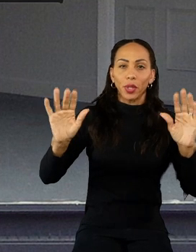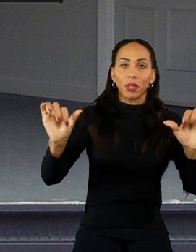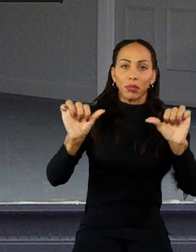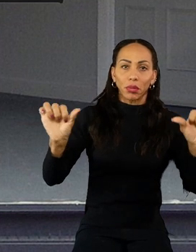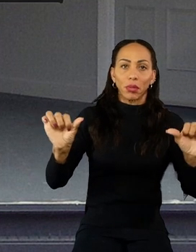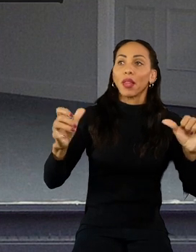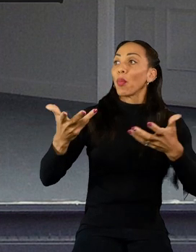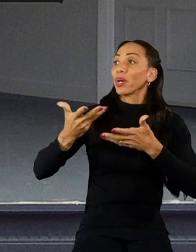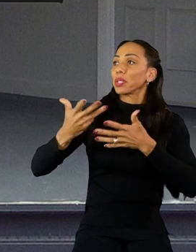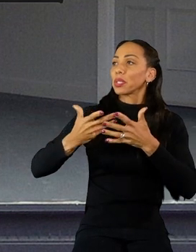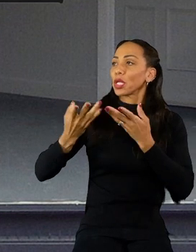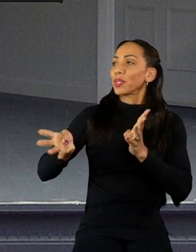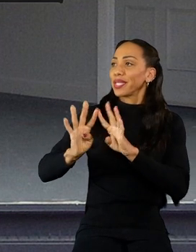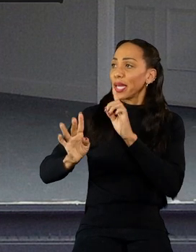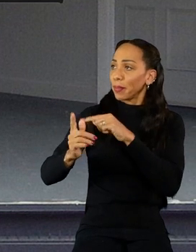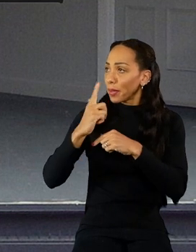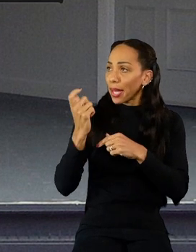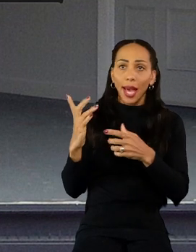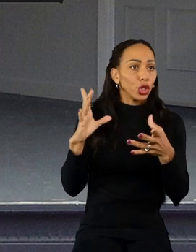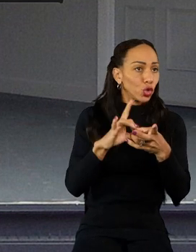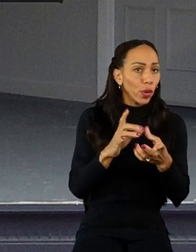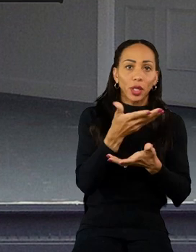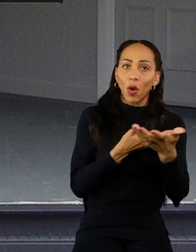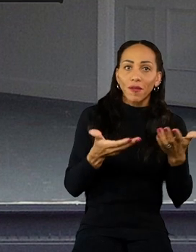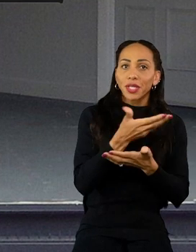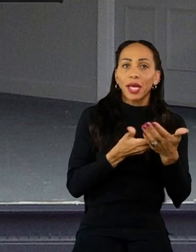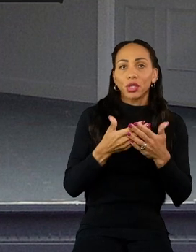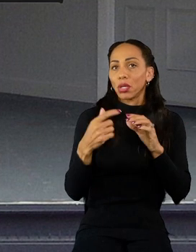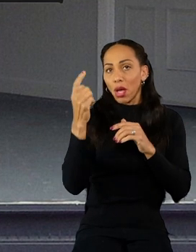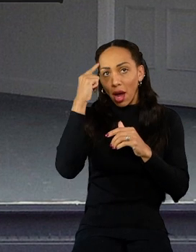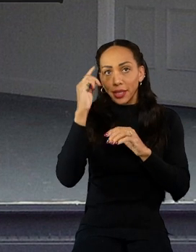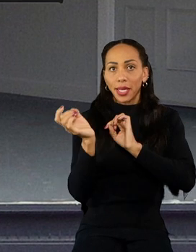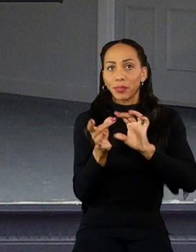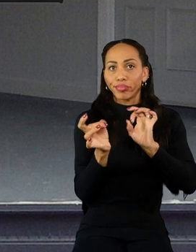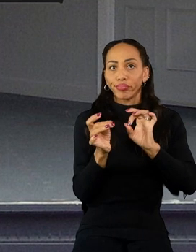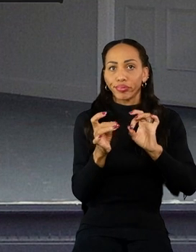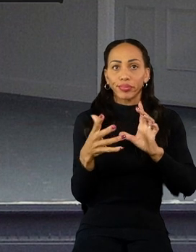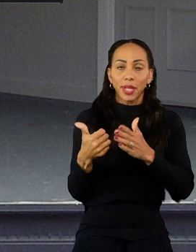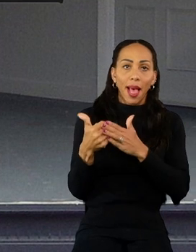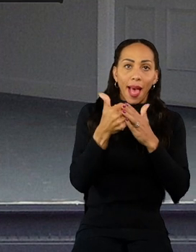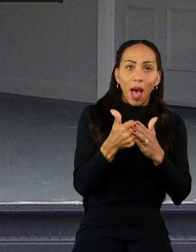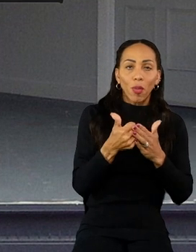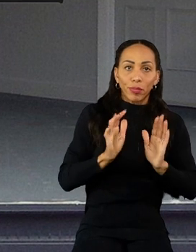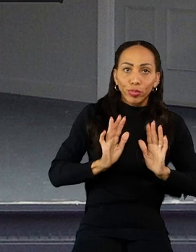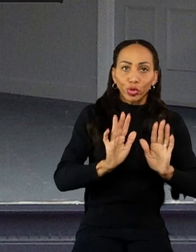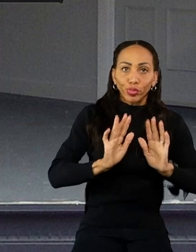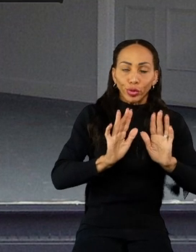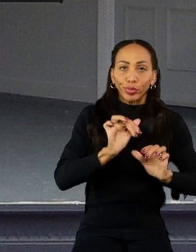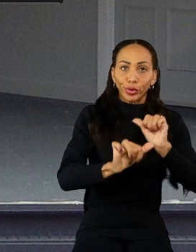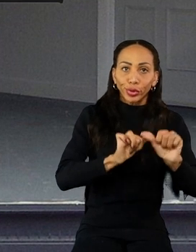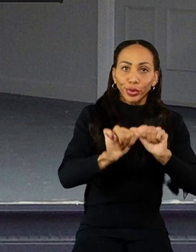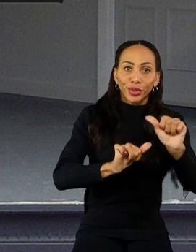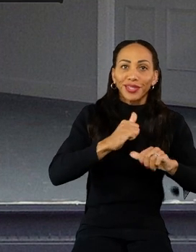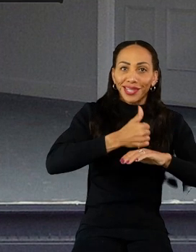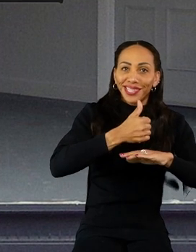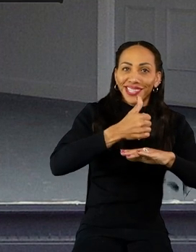timeline shaping up. And then I've discussed that with the team and when they're available to join in conversations and input ideas and that